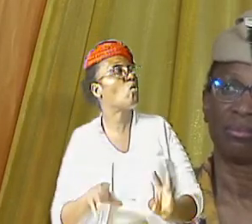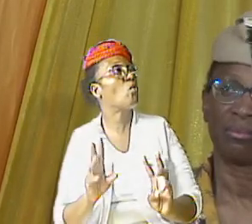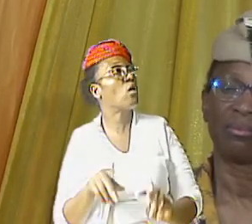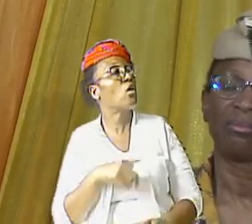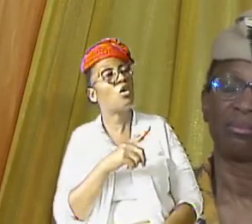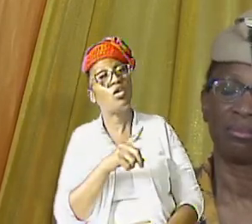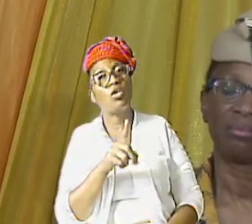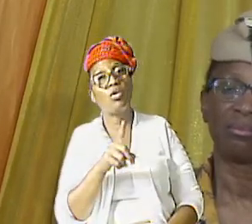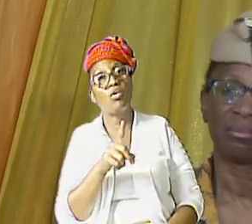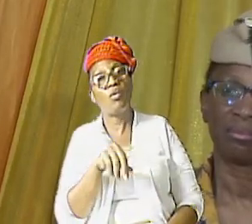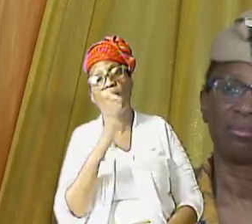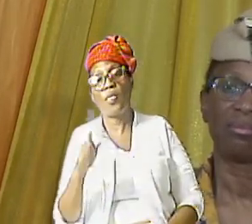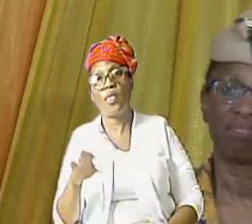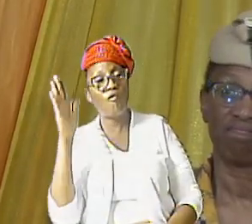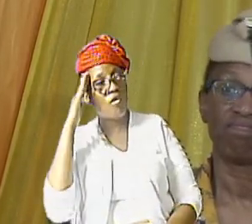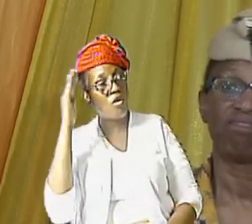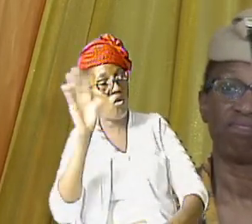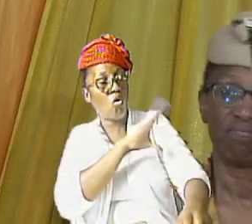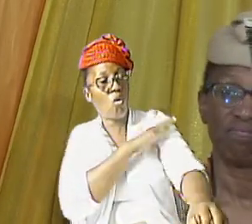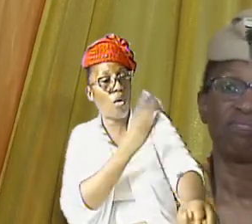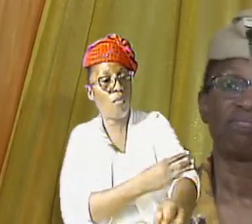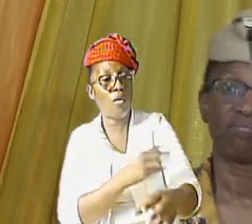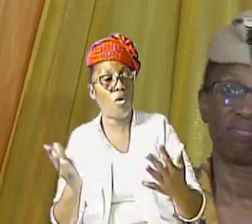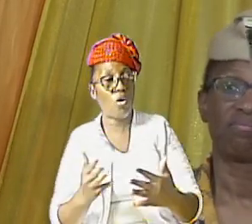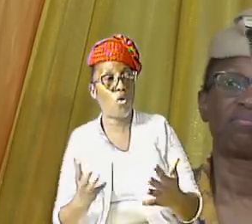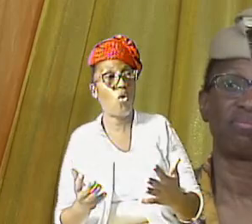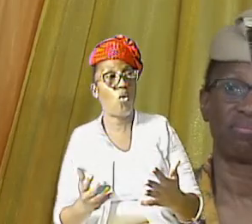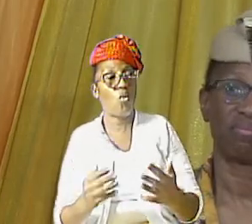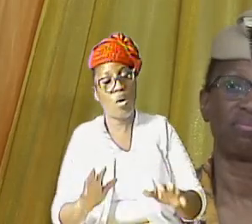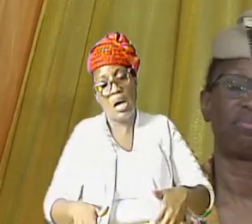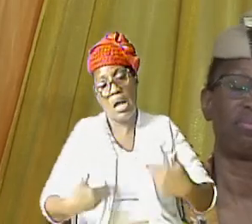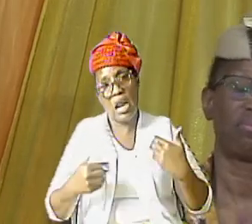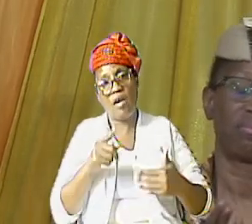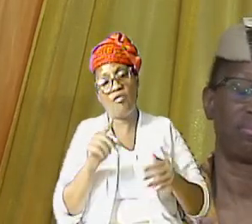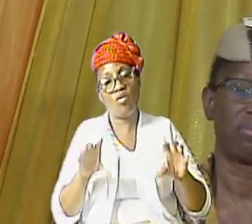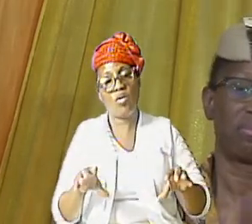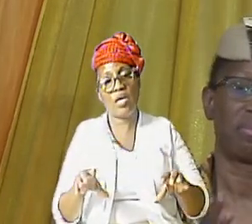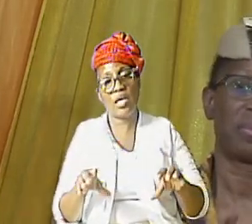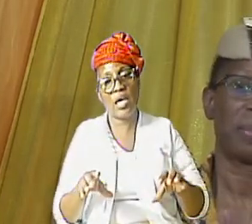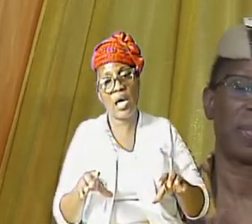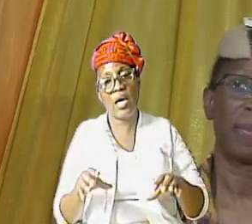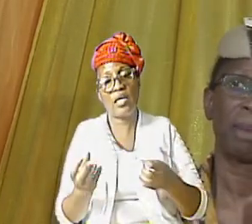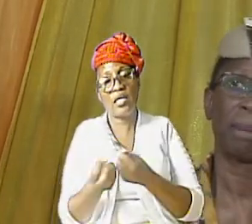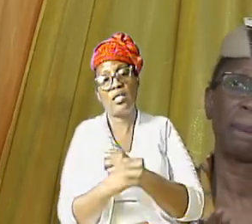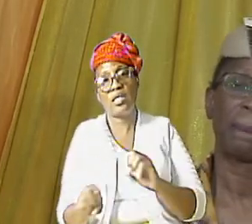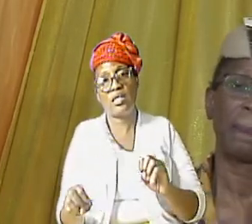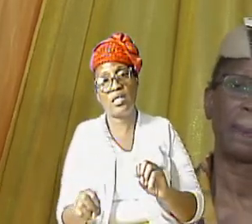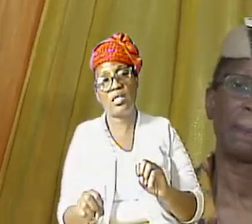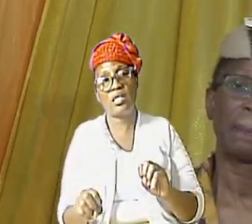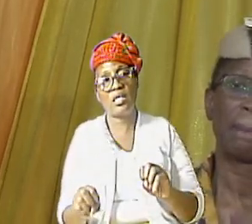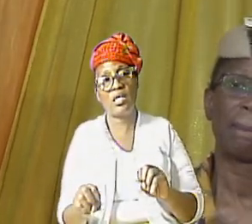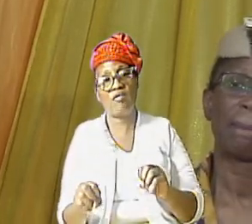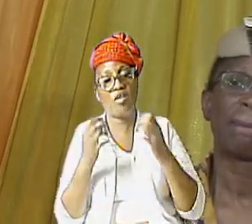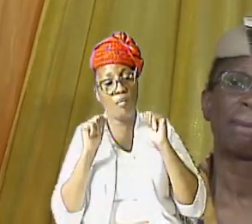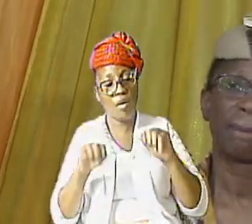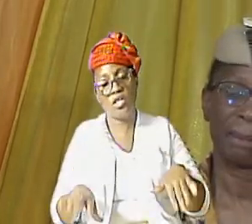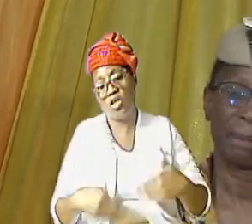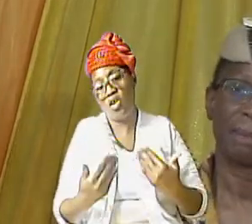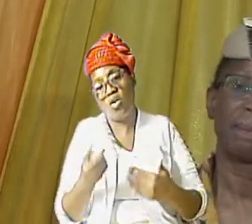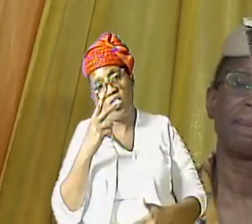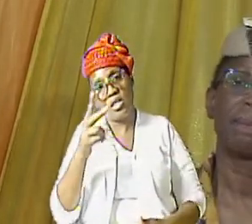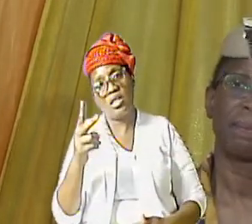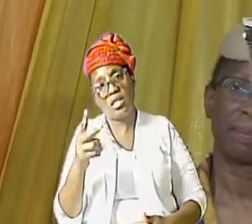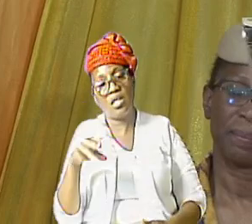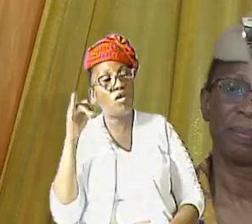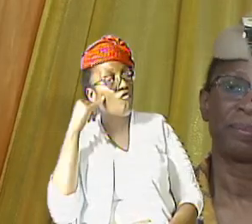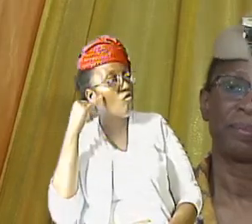never know the power. And you will never know what a life that you can save in a message that you just send. Blessings, I am praying for you. Our blessings, all you're doing, I haven't seen you. Or